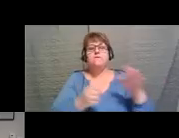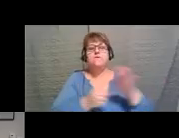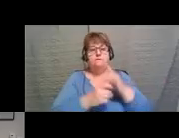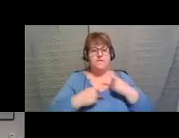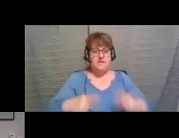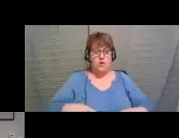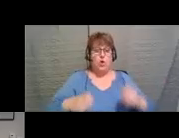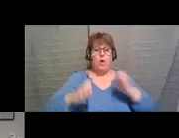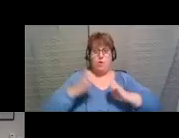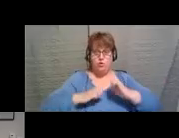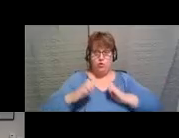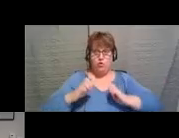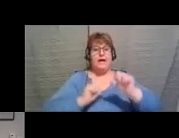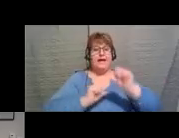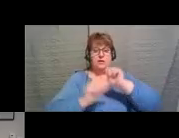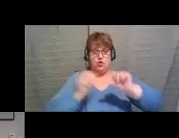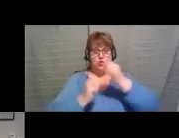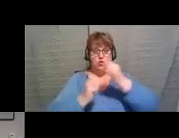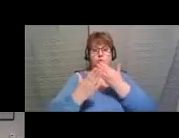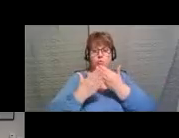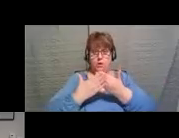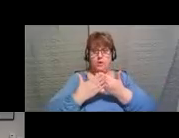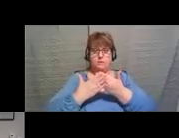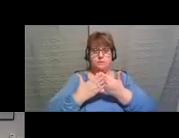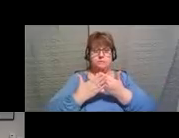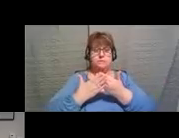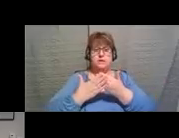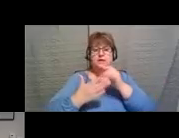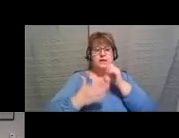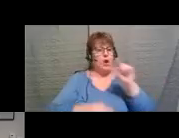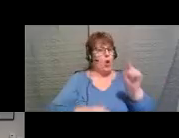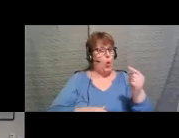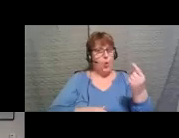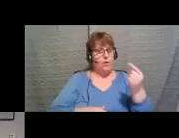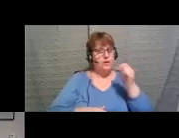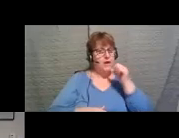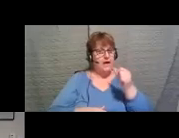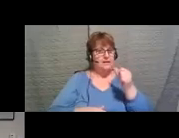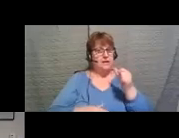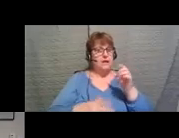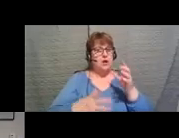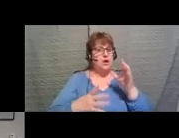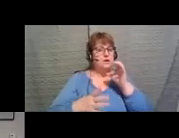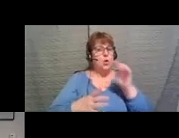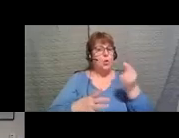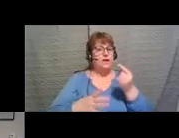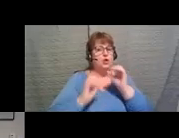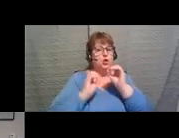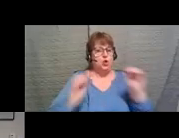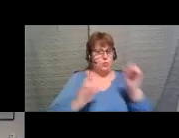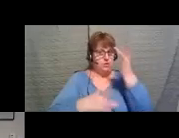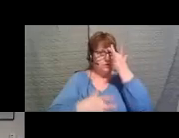just the absence of disease. Now, what do you think of that? Is that a useful definition?